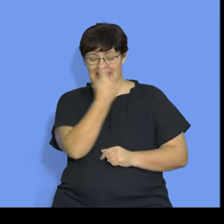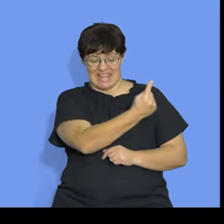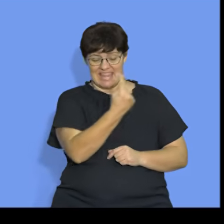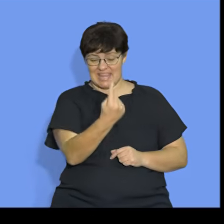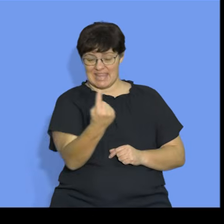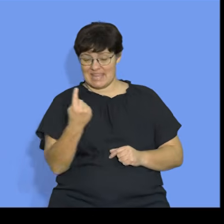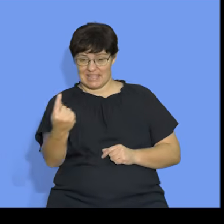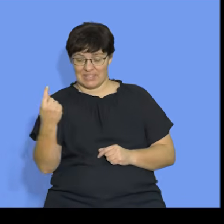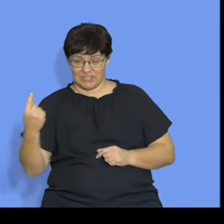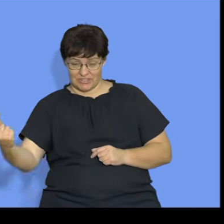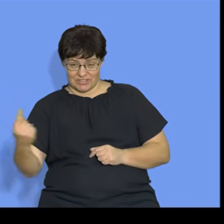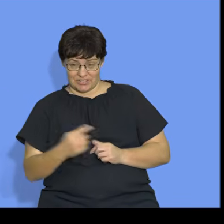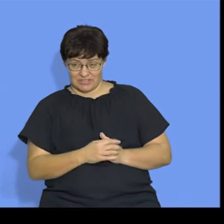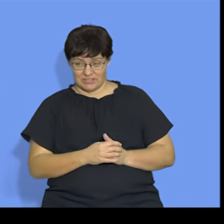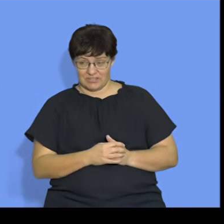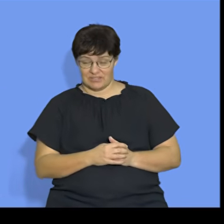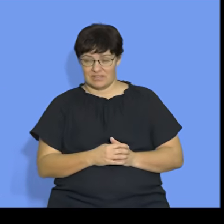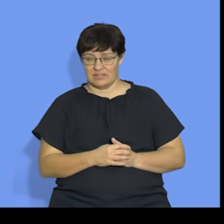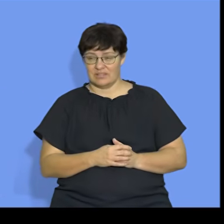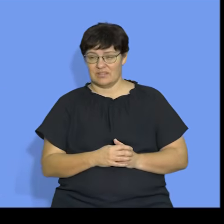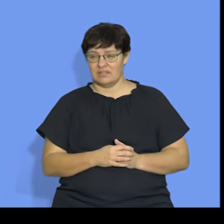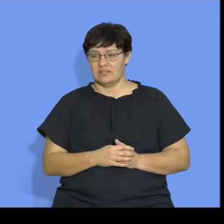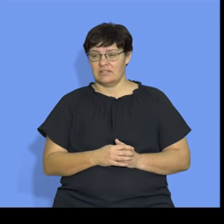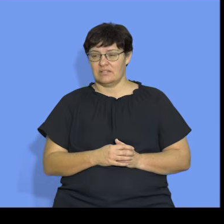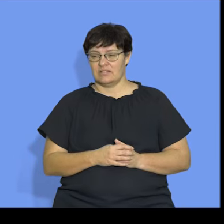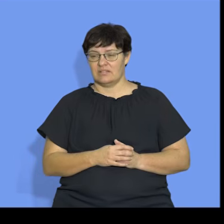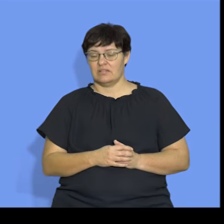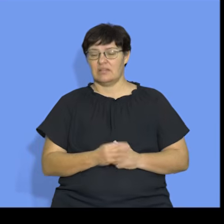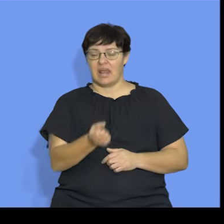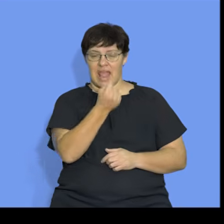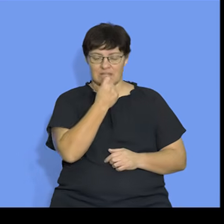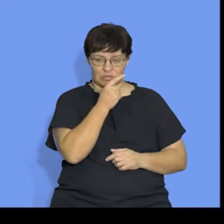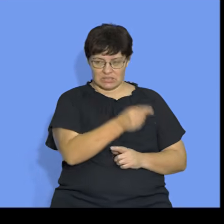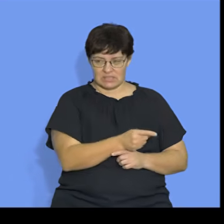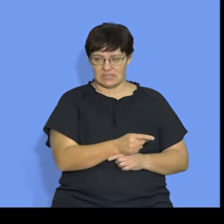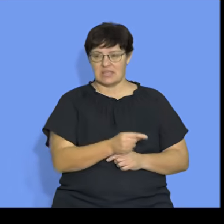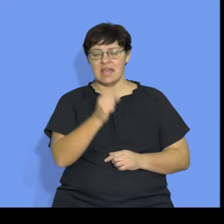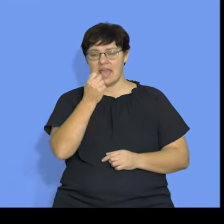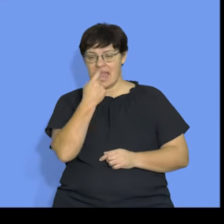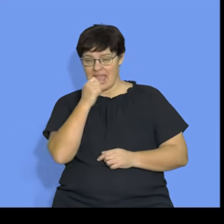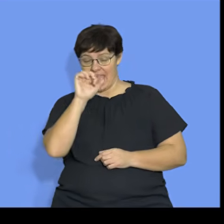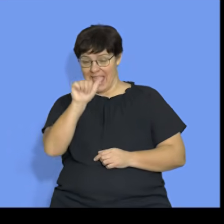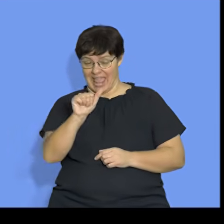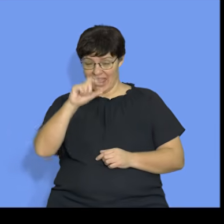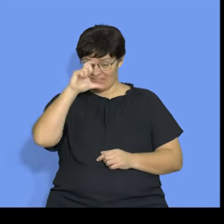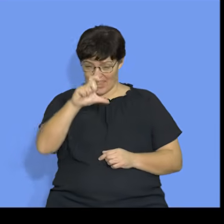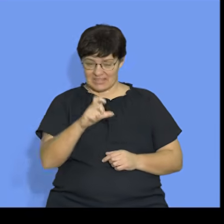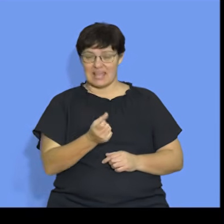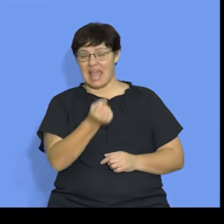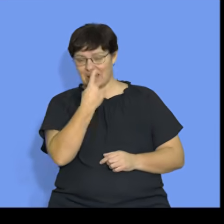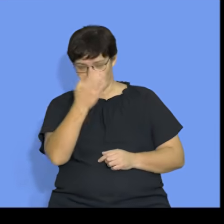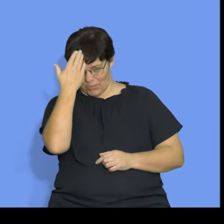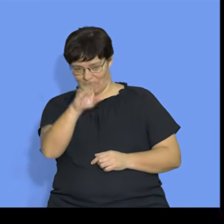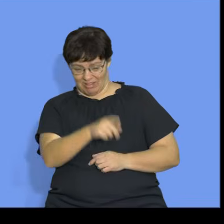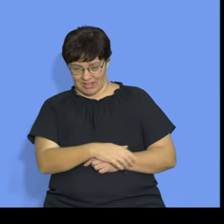those, all right, that I'm going to put here an A, so your big capital A, so that you know